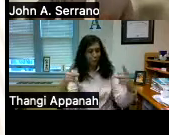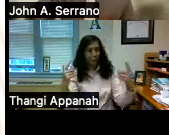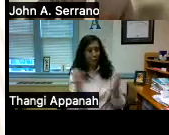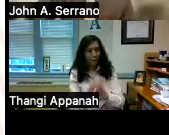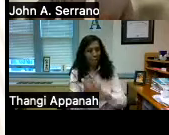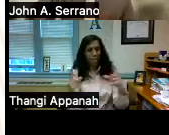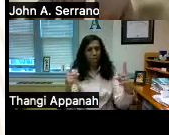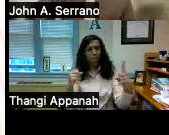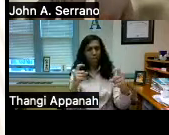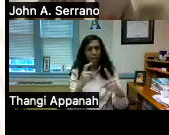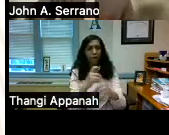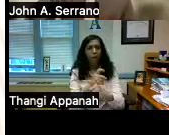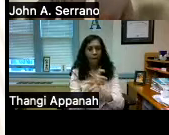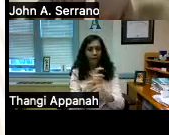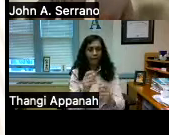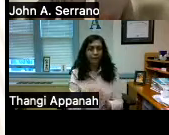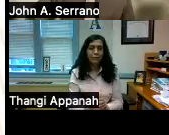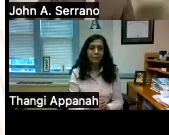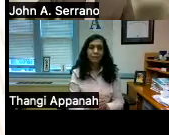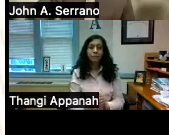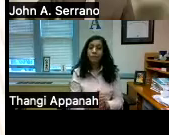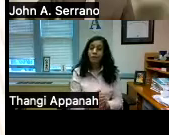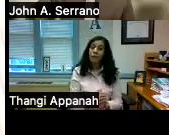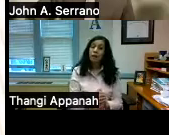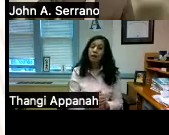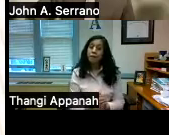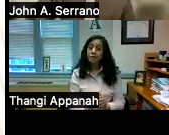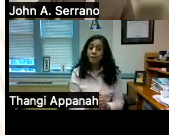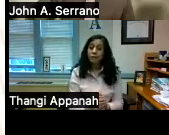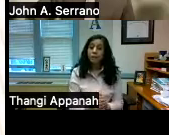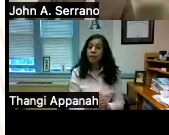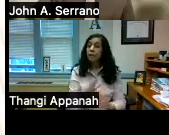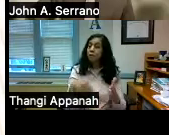You have to figure out what the challenges are, and it becomes very complicated.